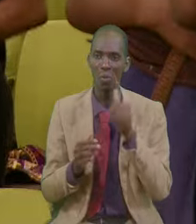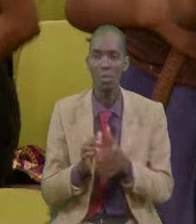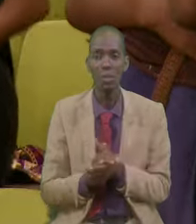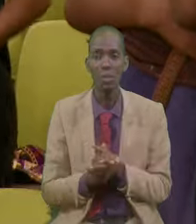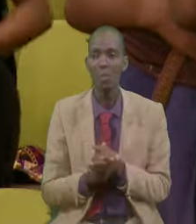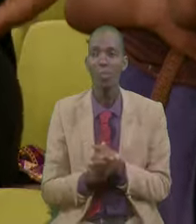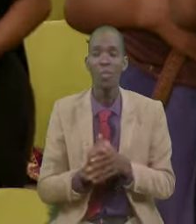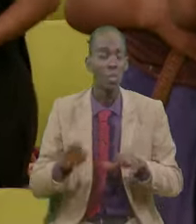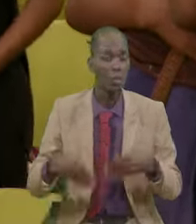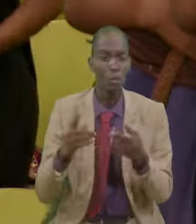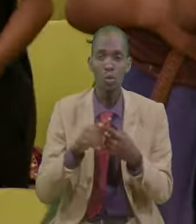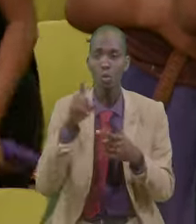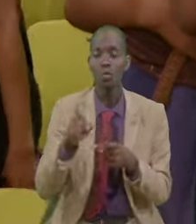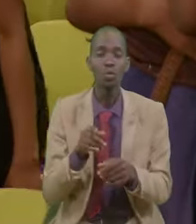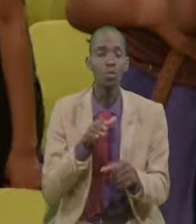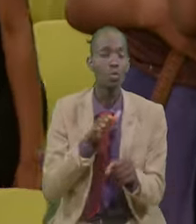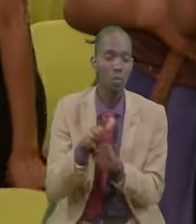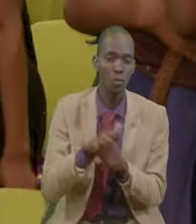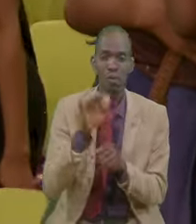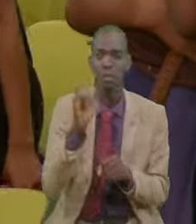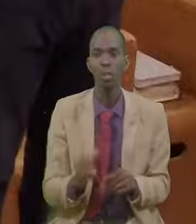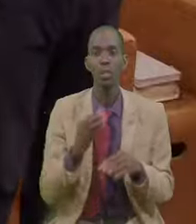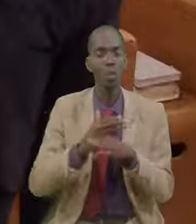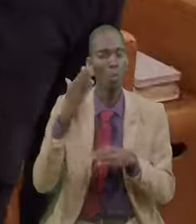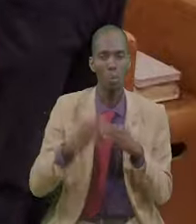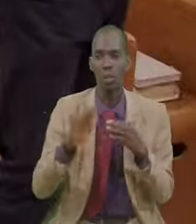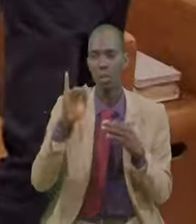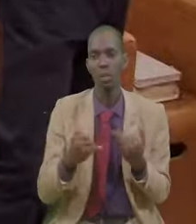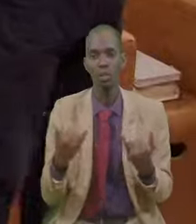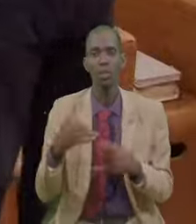granted sufficiently, completely tonight.